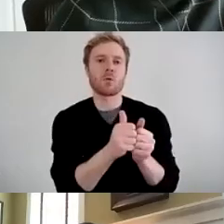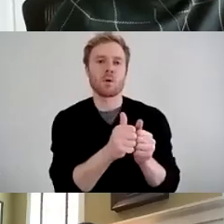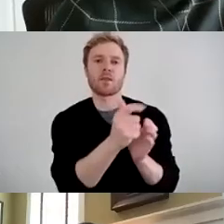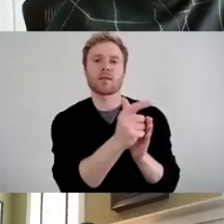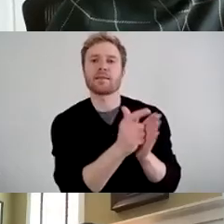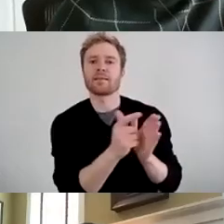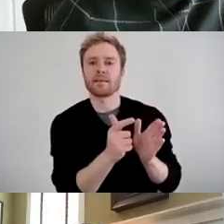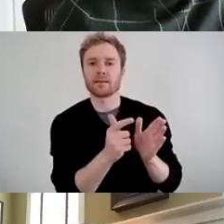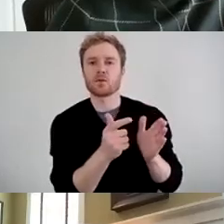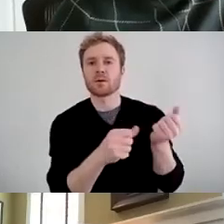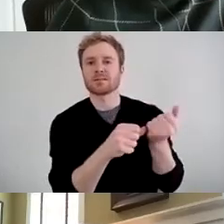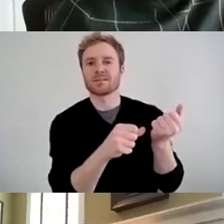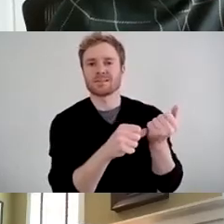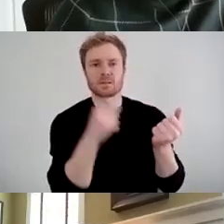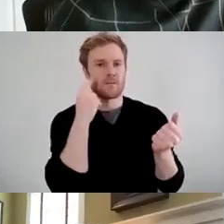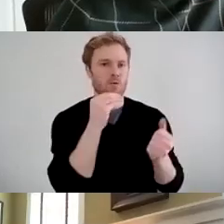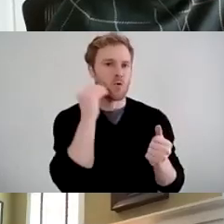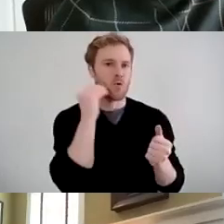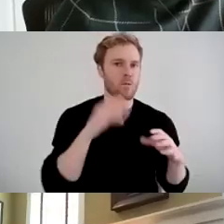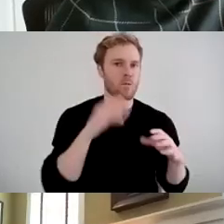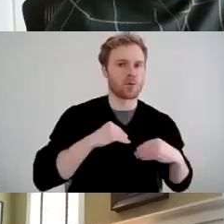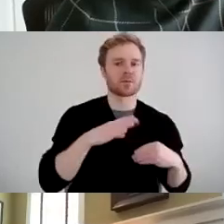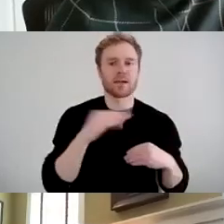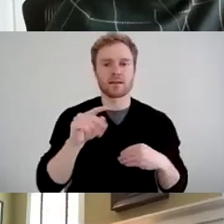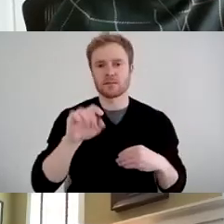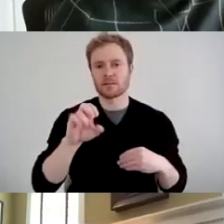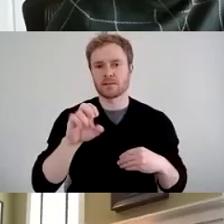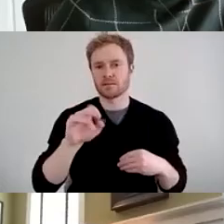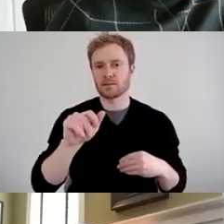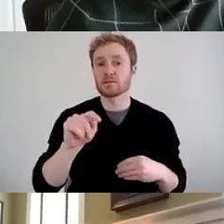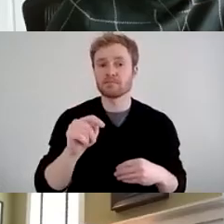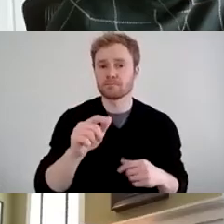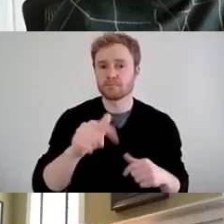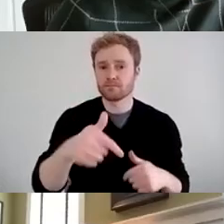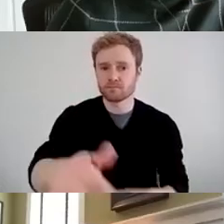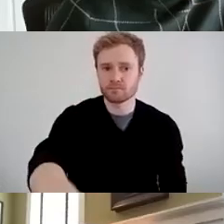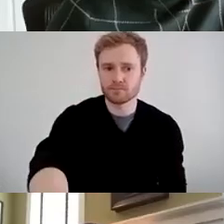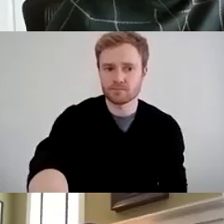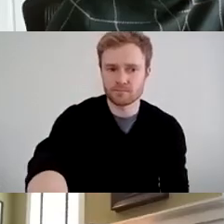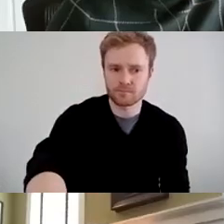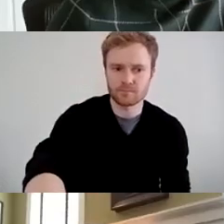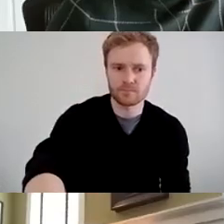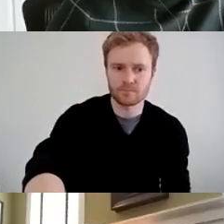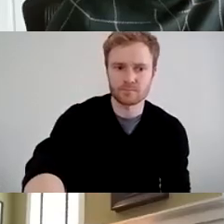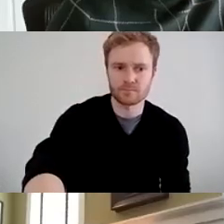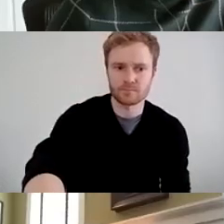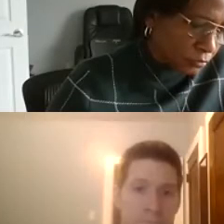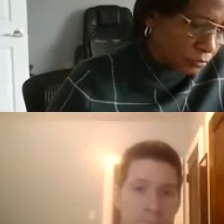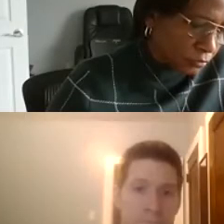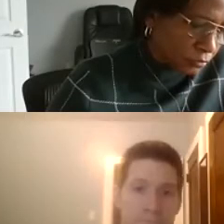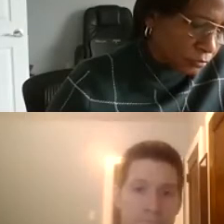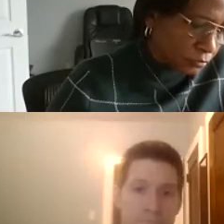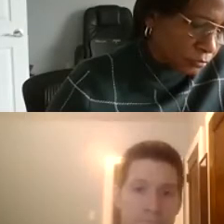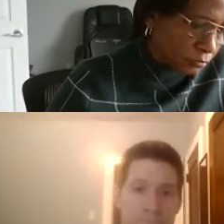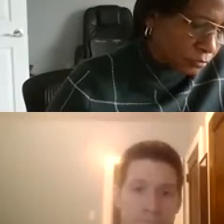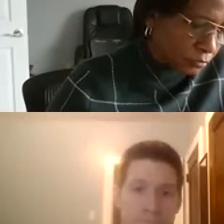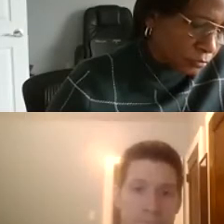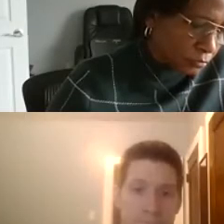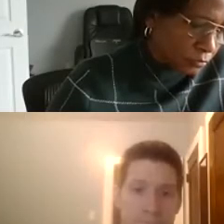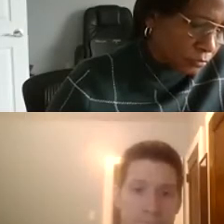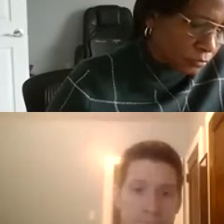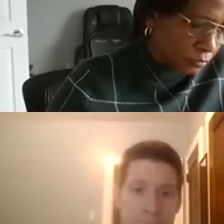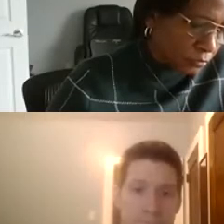which Councilman O'Connor transferred some additional funding into recently. There's a legal prevention line